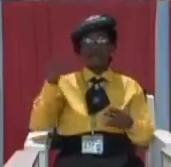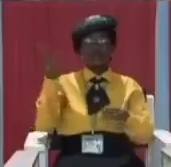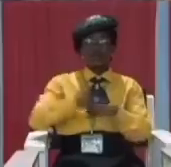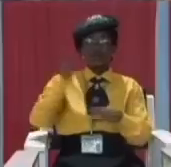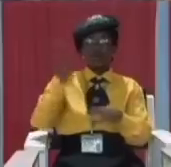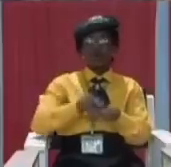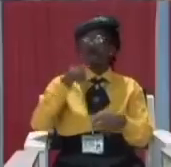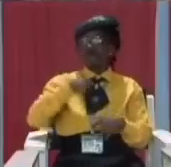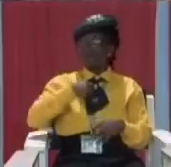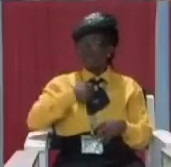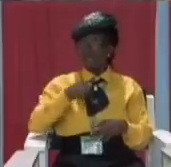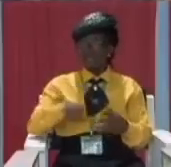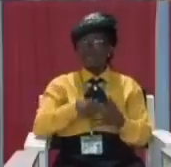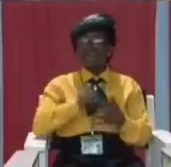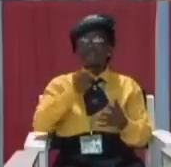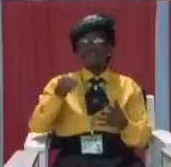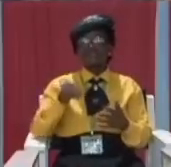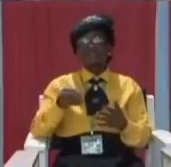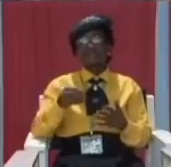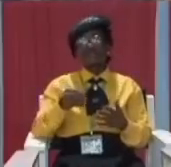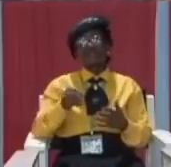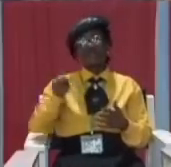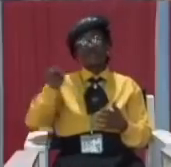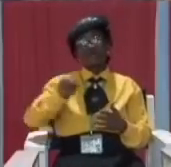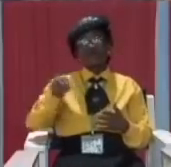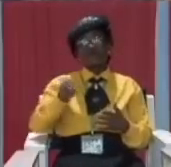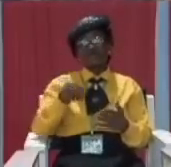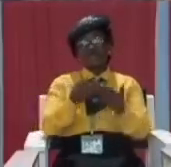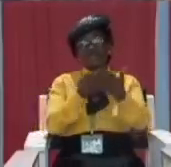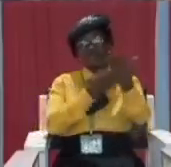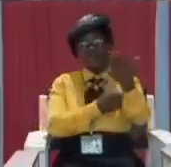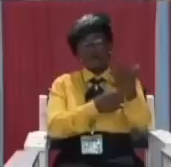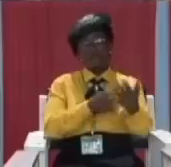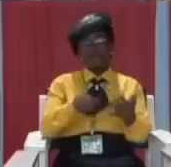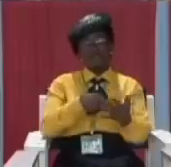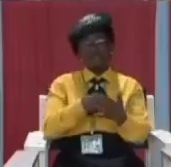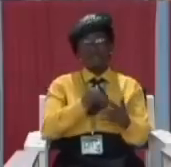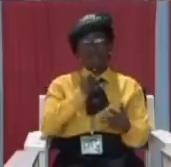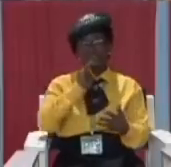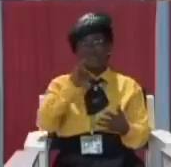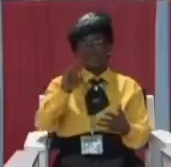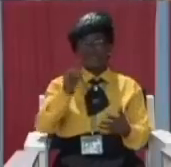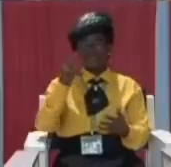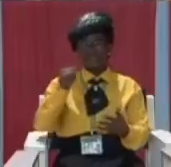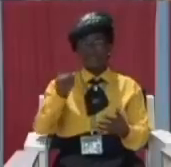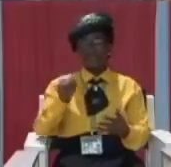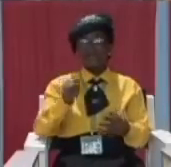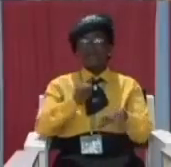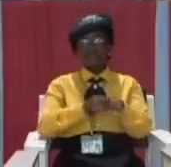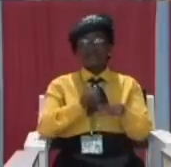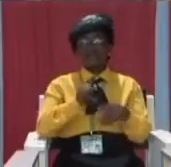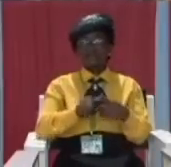"This is Monday morning. This is the time for cabinet meeting.